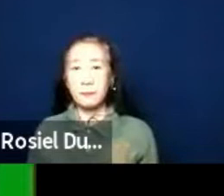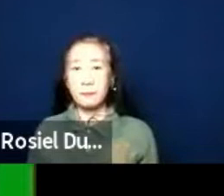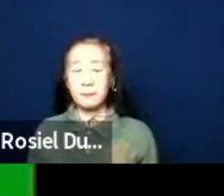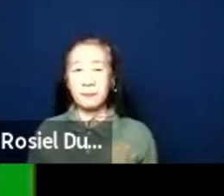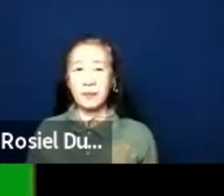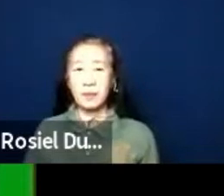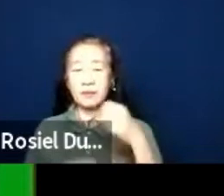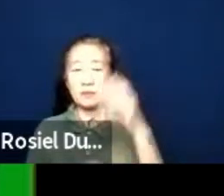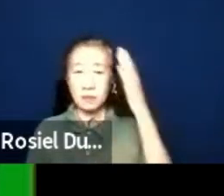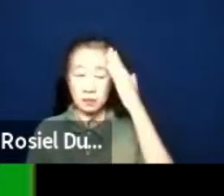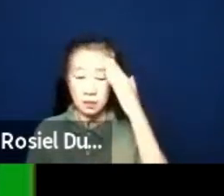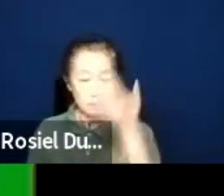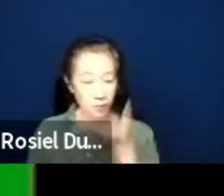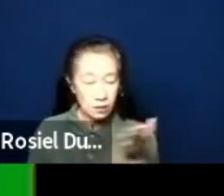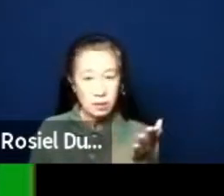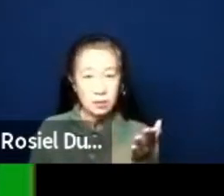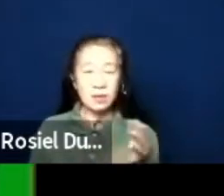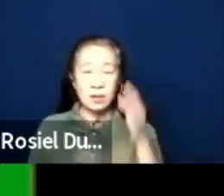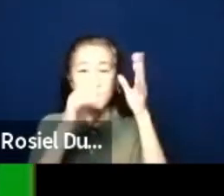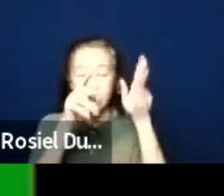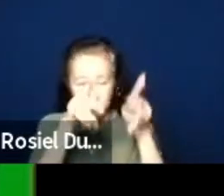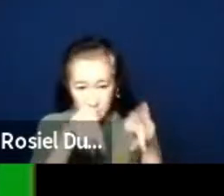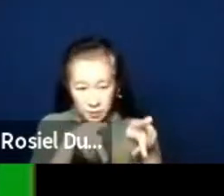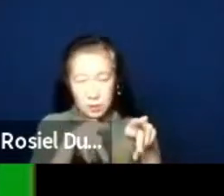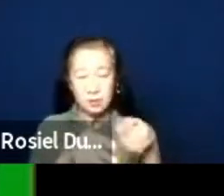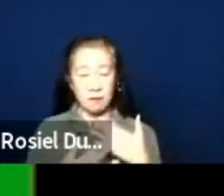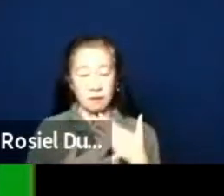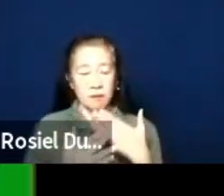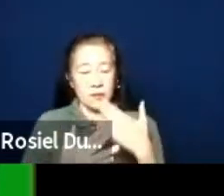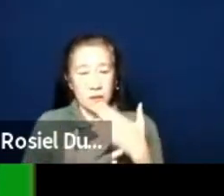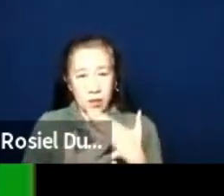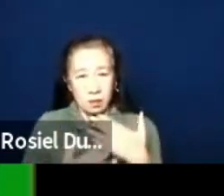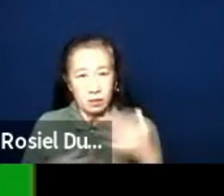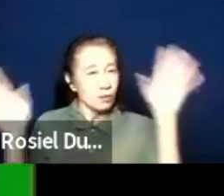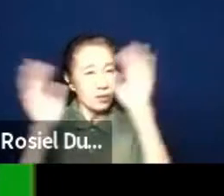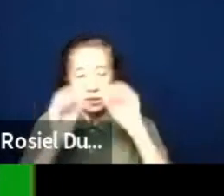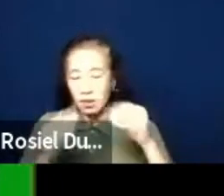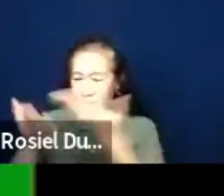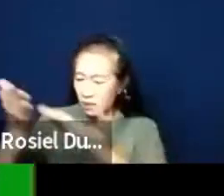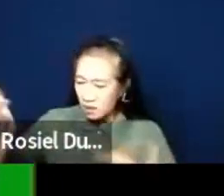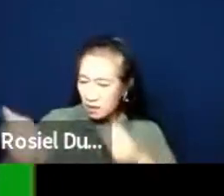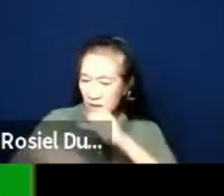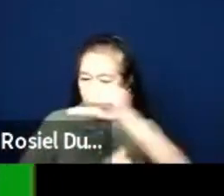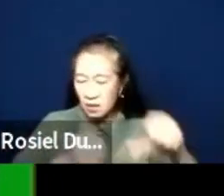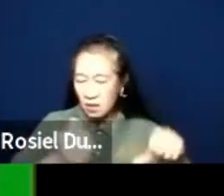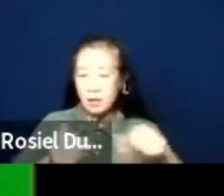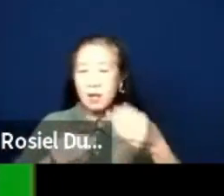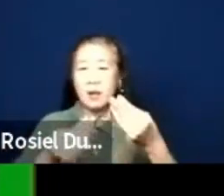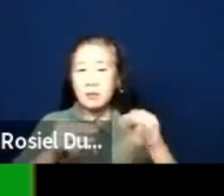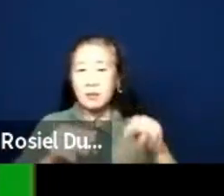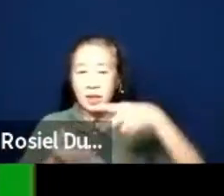and make sure the individual is breathing, no objects around him that might fall and injured